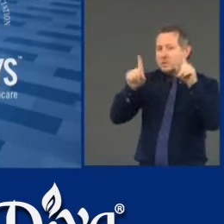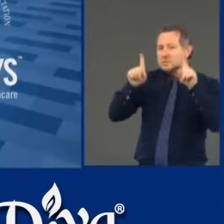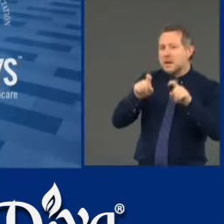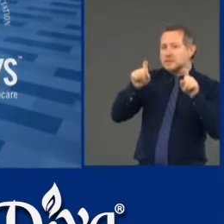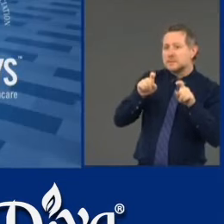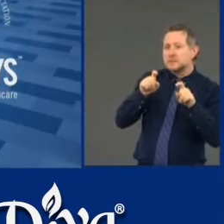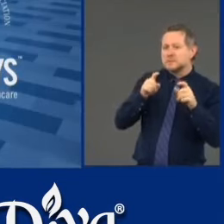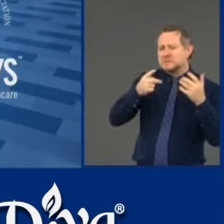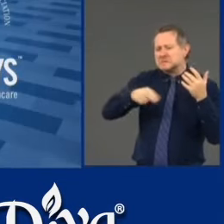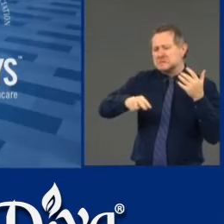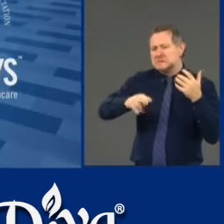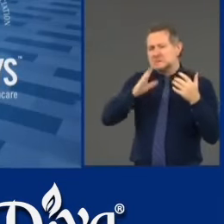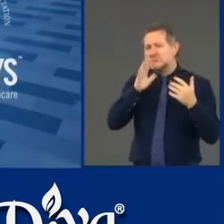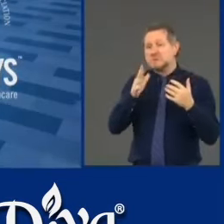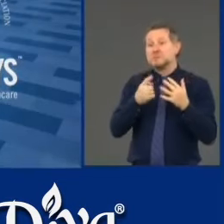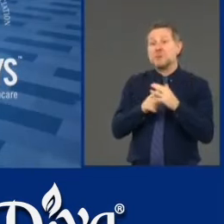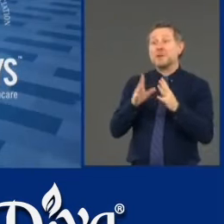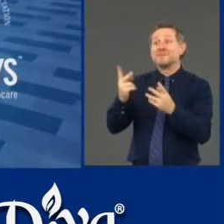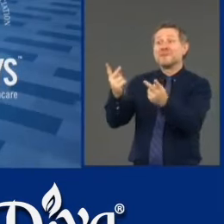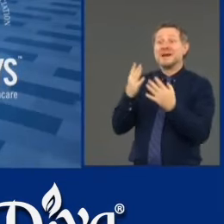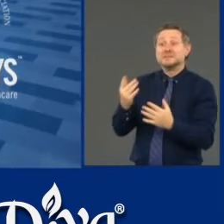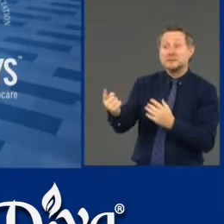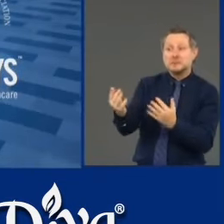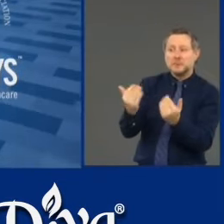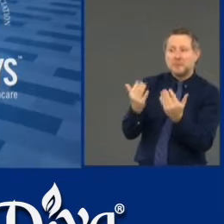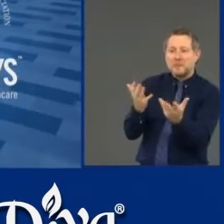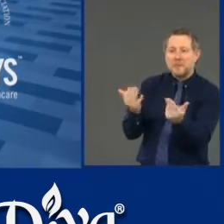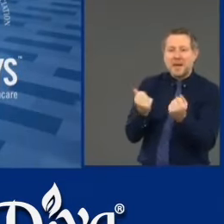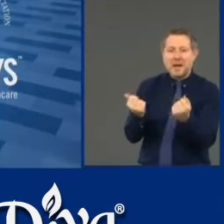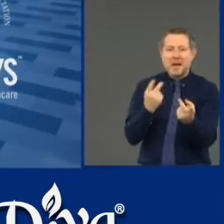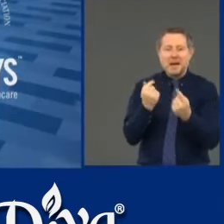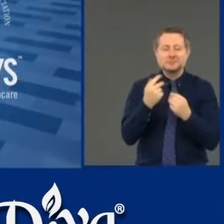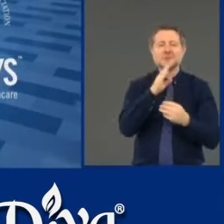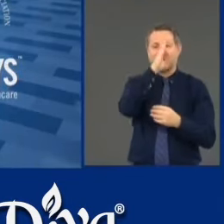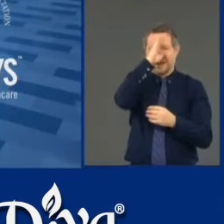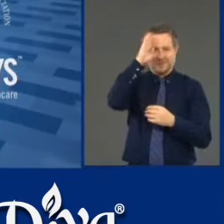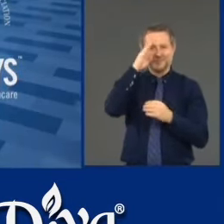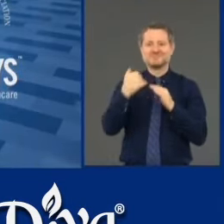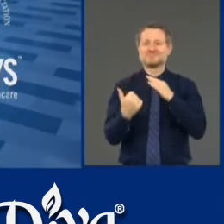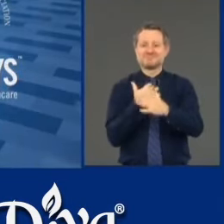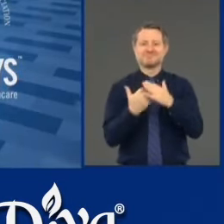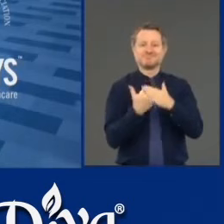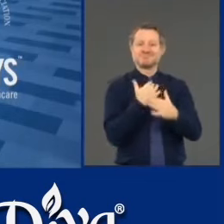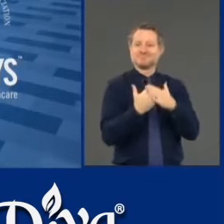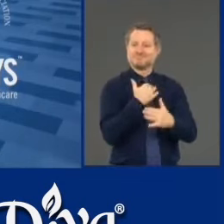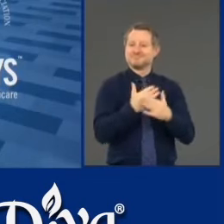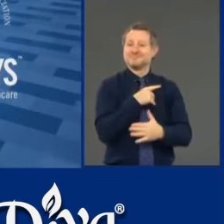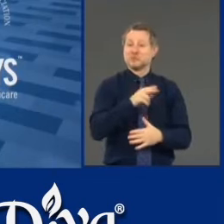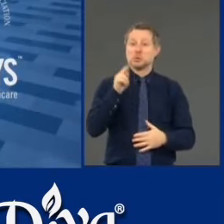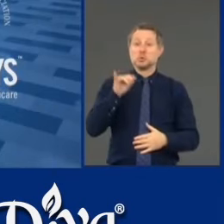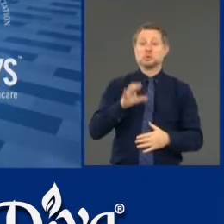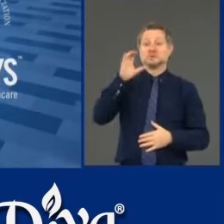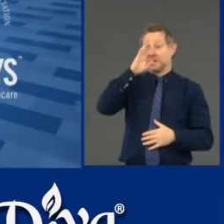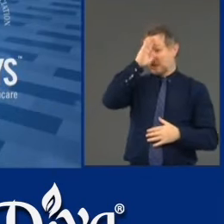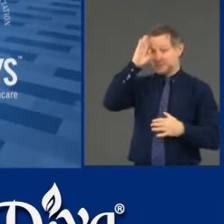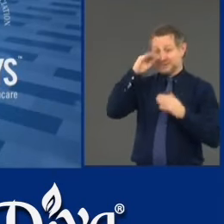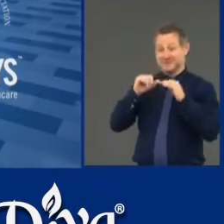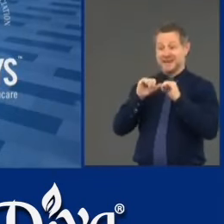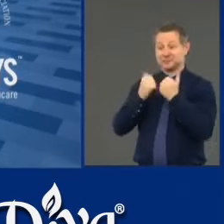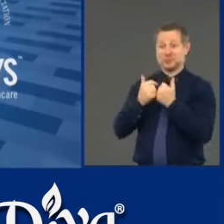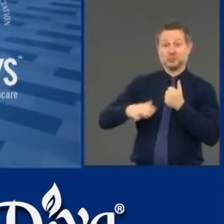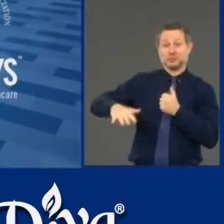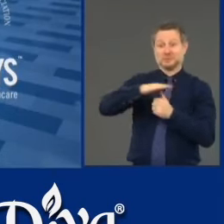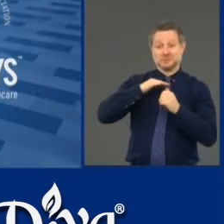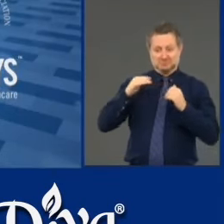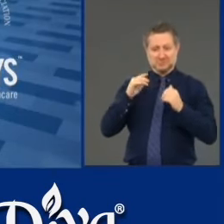hospitals. That's going to be run by the Greater New York Hospital Association in downstate and Health Association of New York